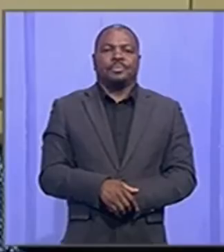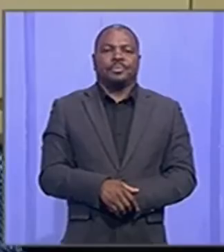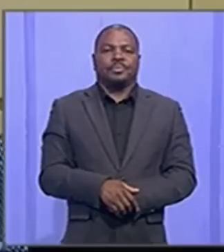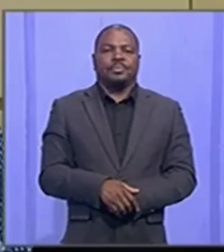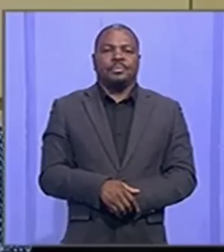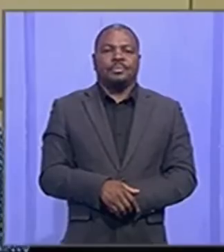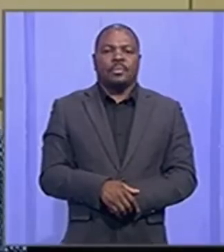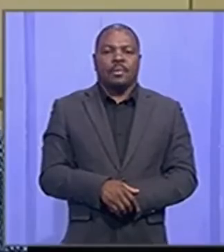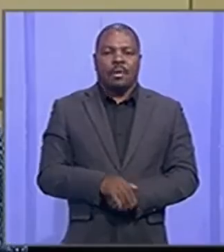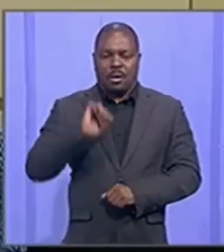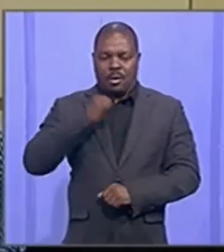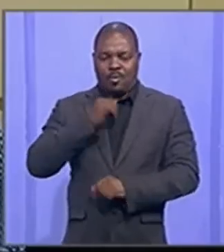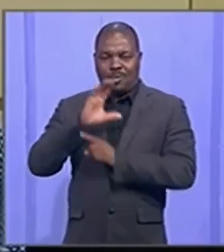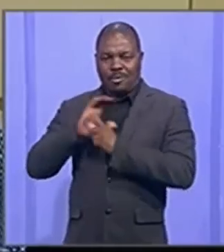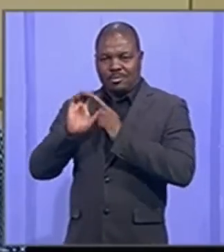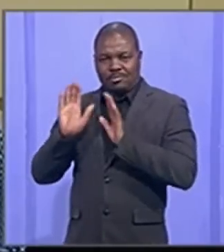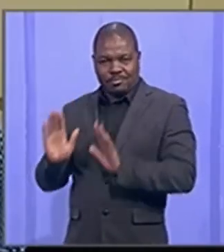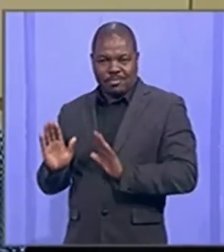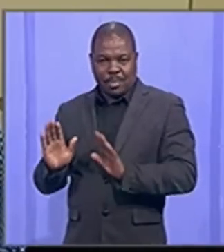Se ga rona